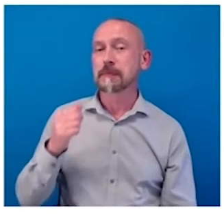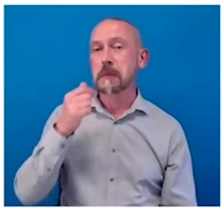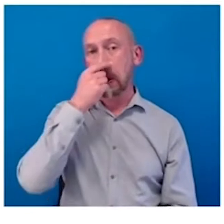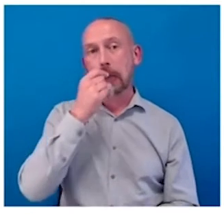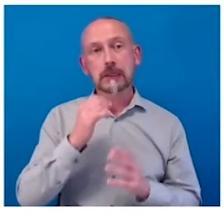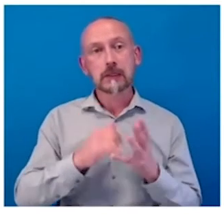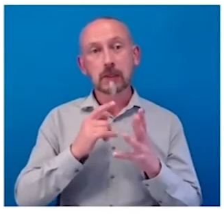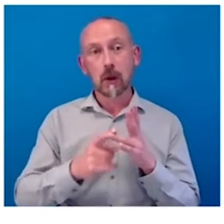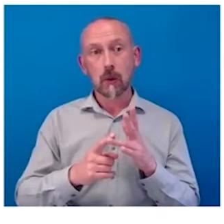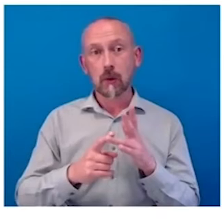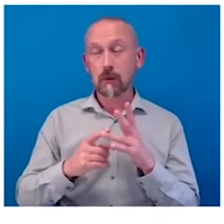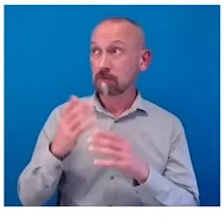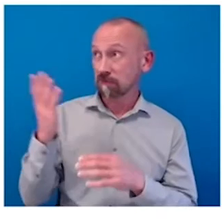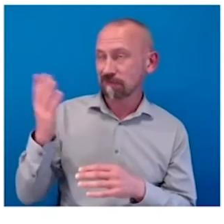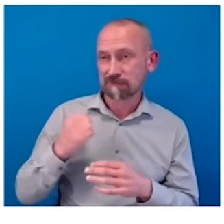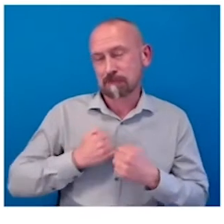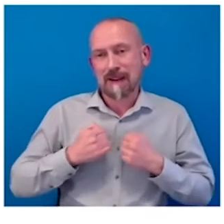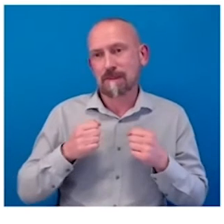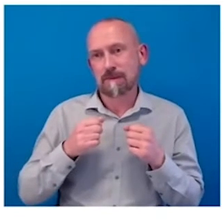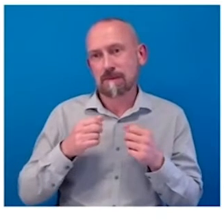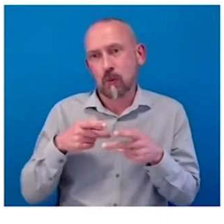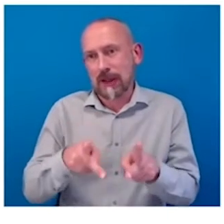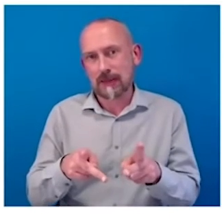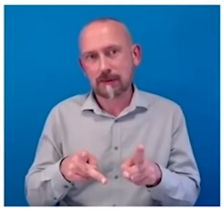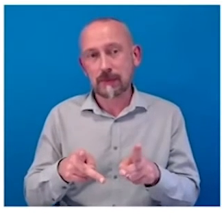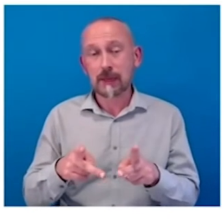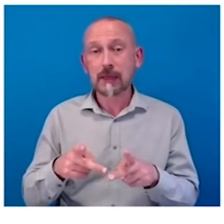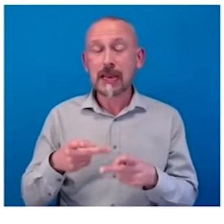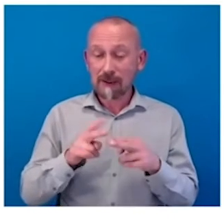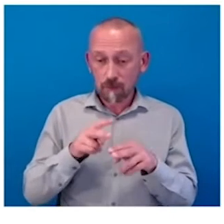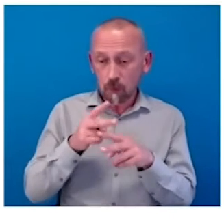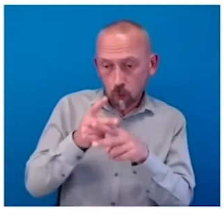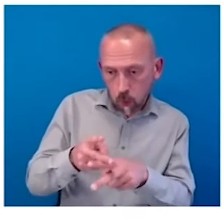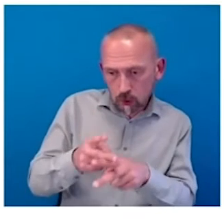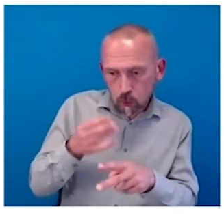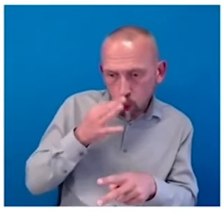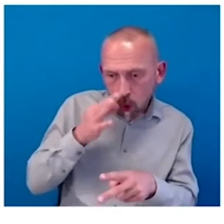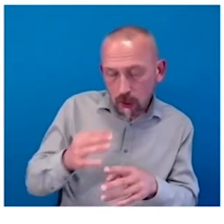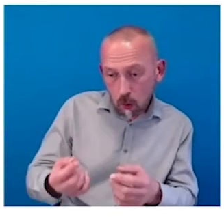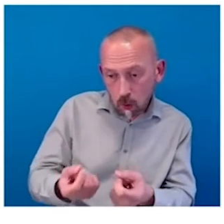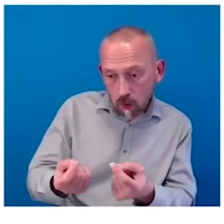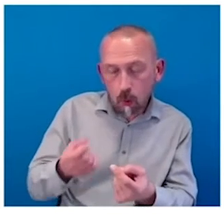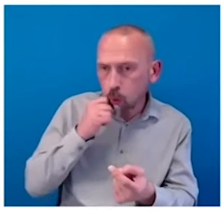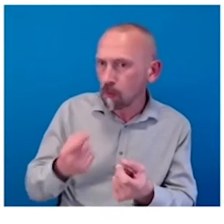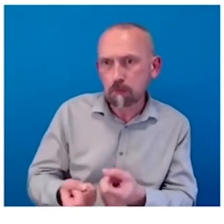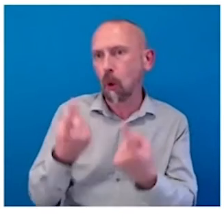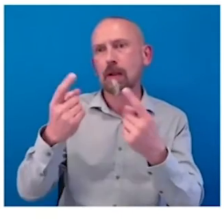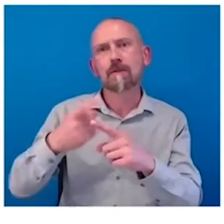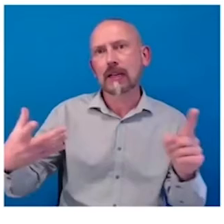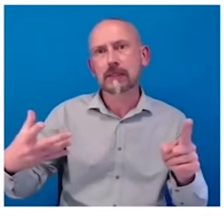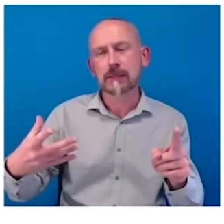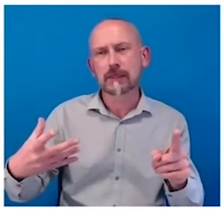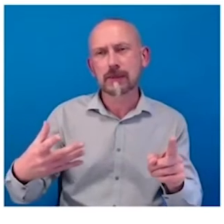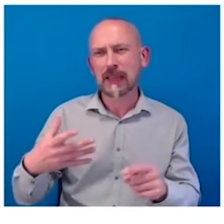So here's a simplified version of it. Water does not boil faster if you watch it heat up. Or, to use the inaccurate old expression, a watched pot